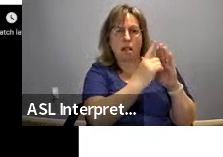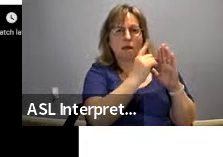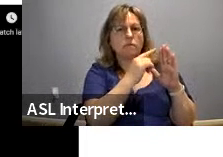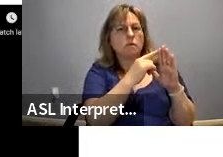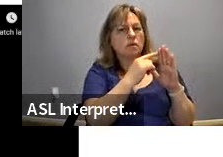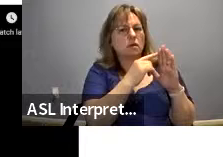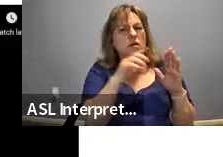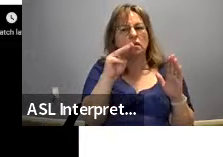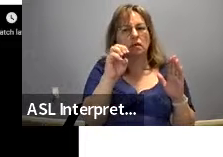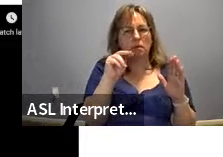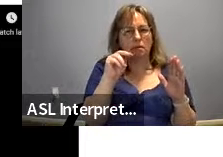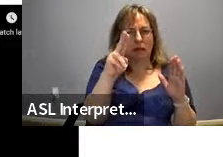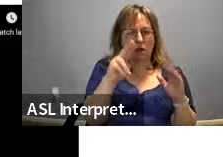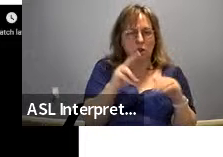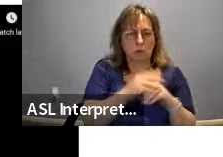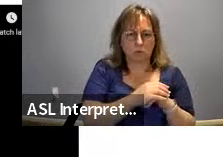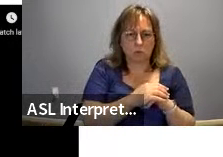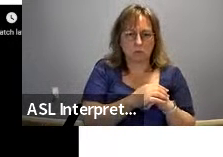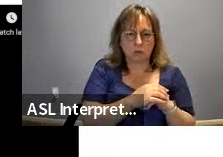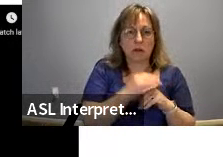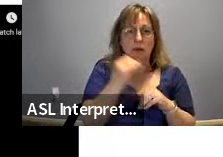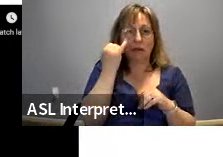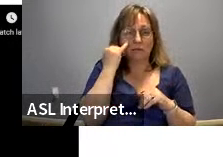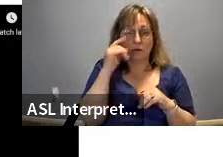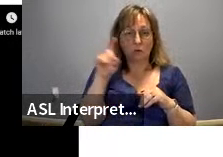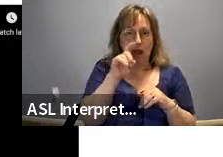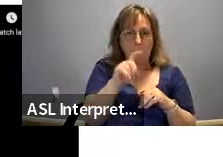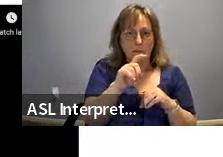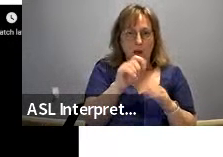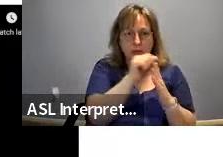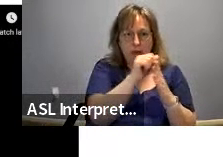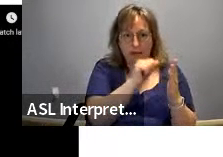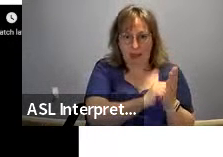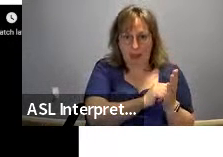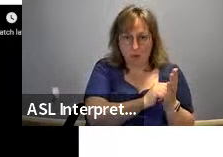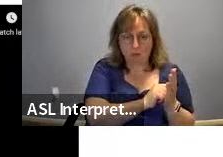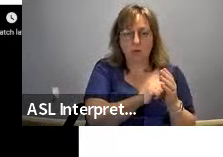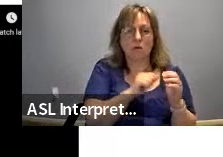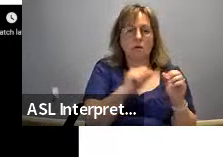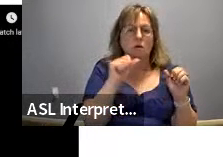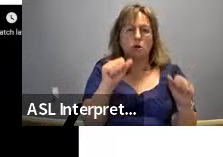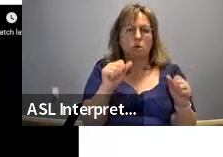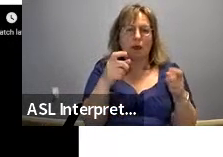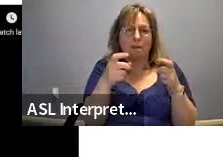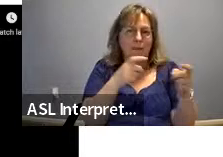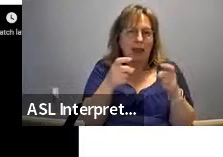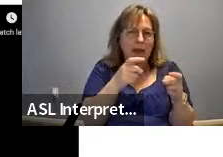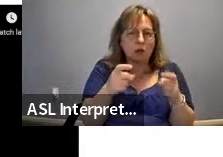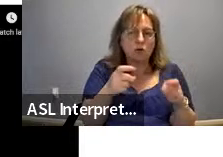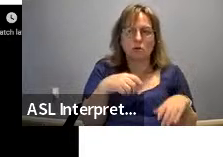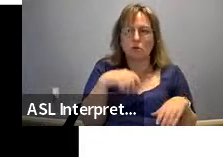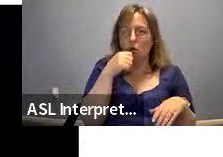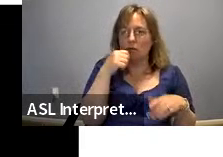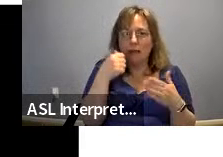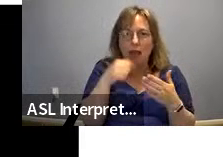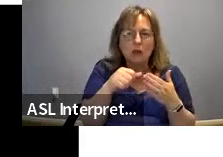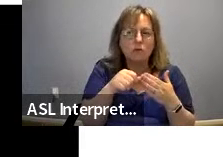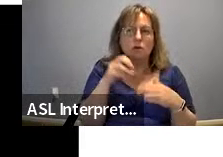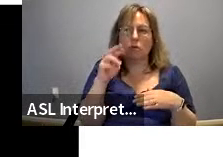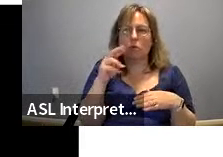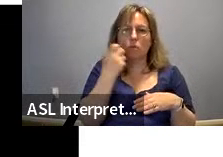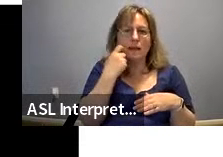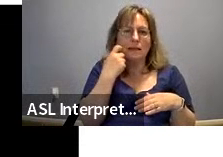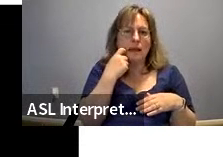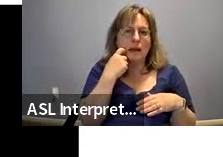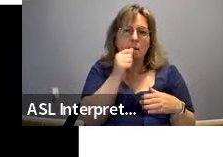options, but also if you tap on the account icon, you can manage your notifications or reset passwords there, and